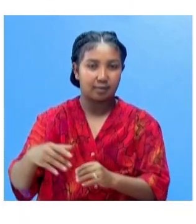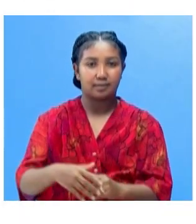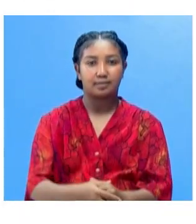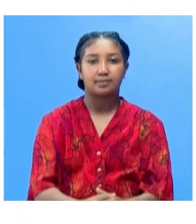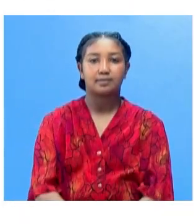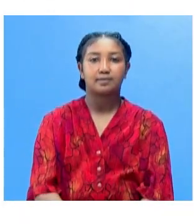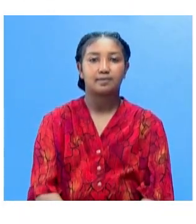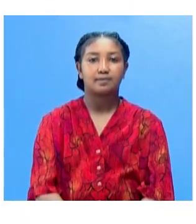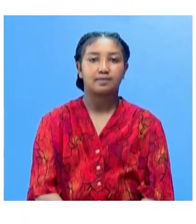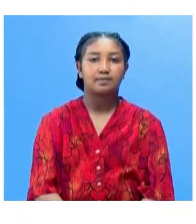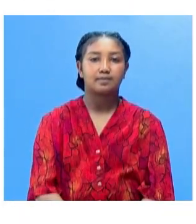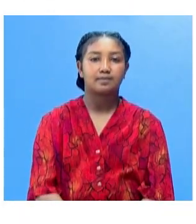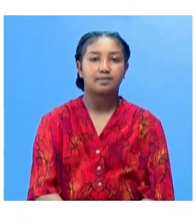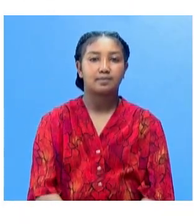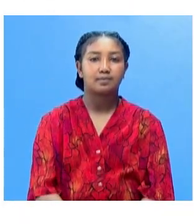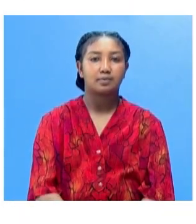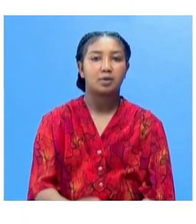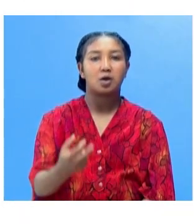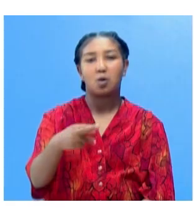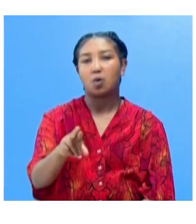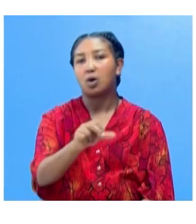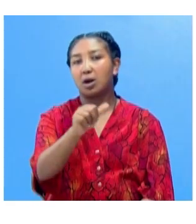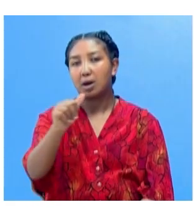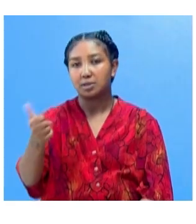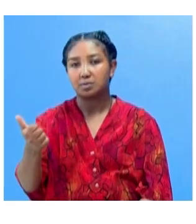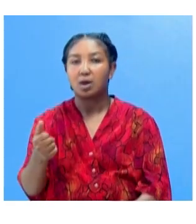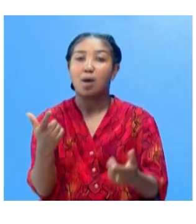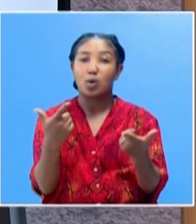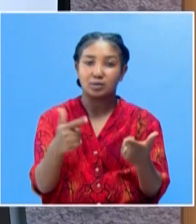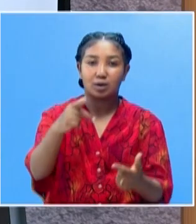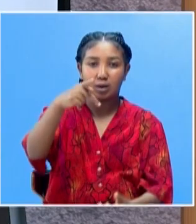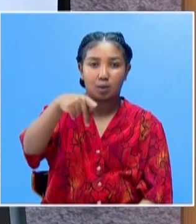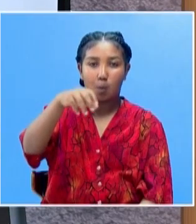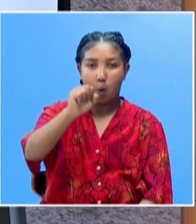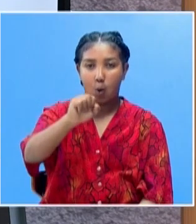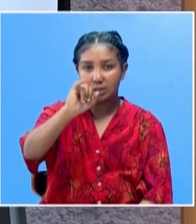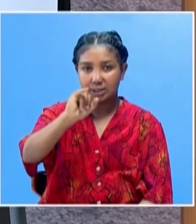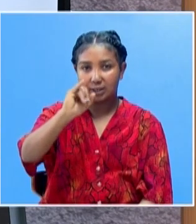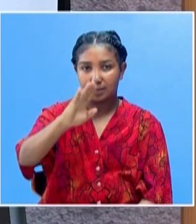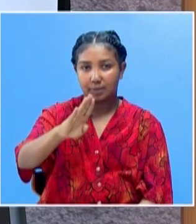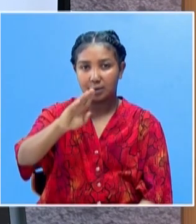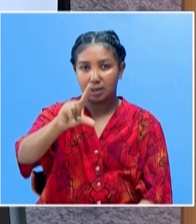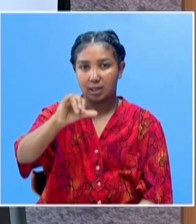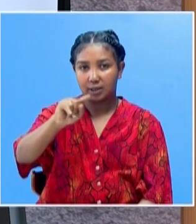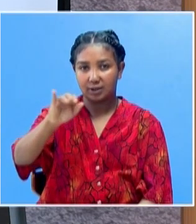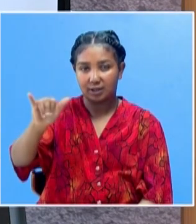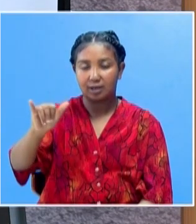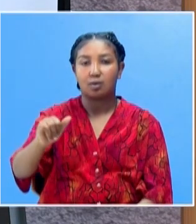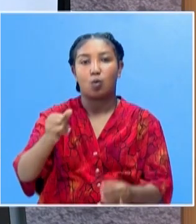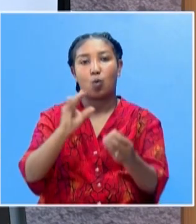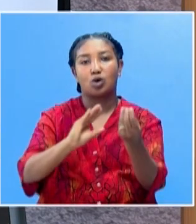1, or what we call possibility condition. Okay, the first